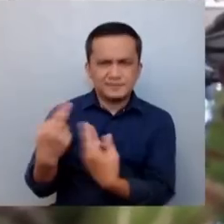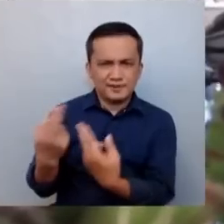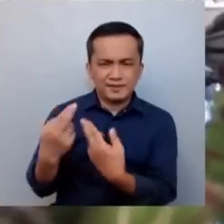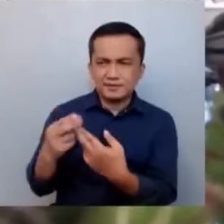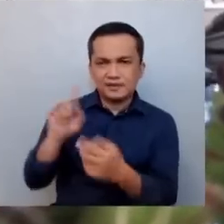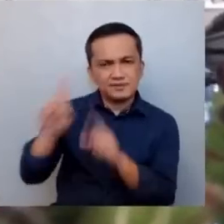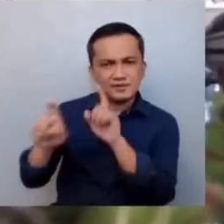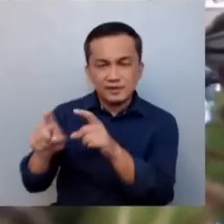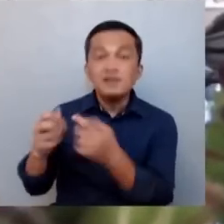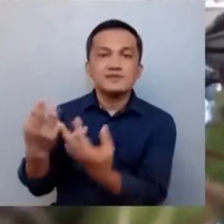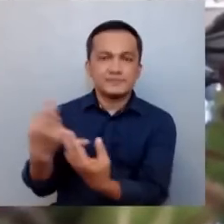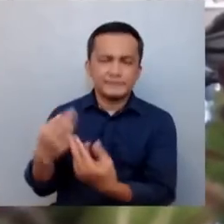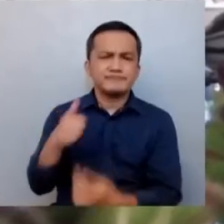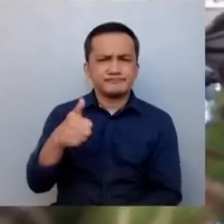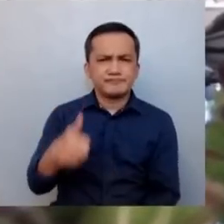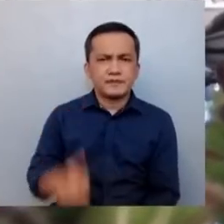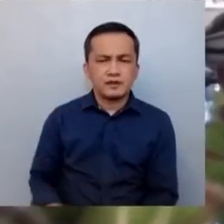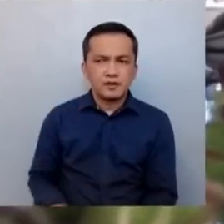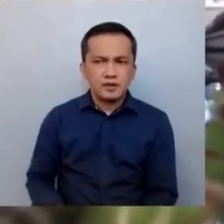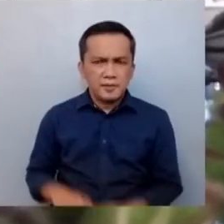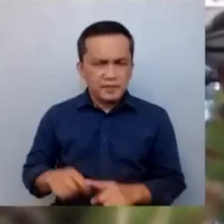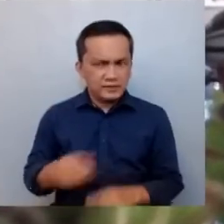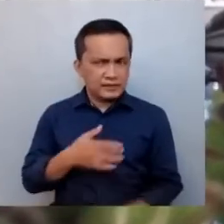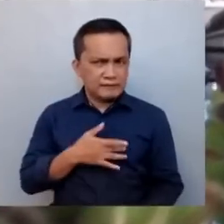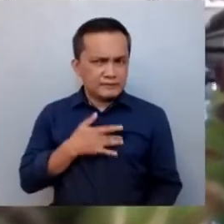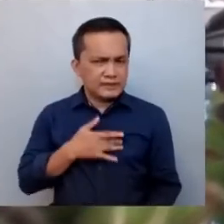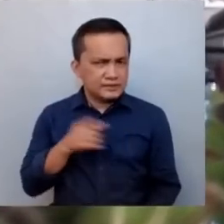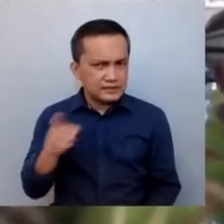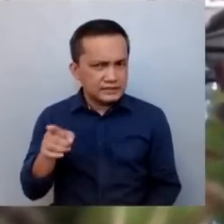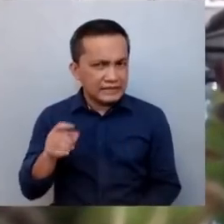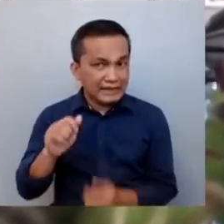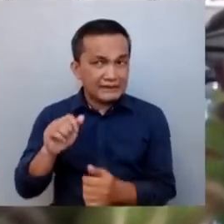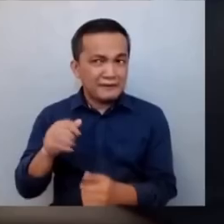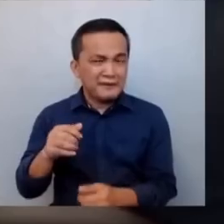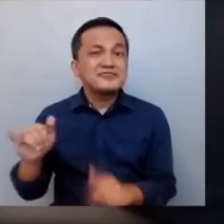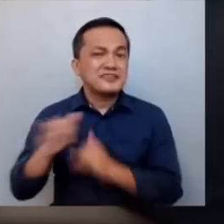But we got the sense that they're still adjusting,